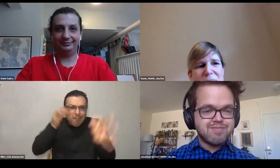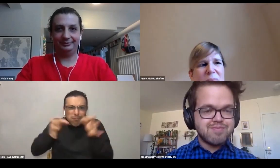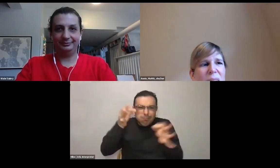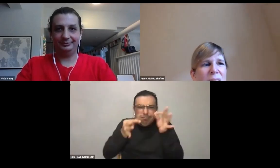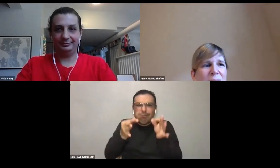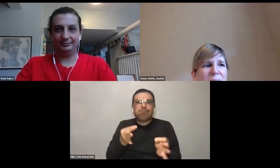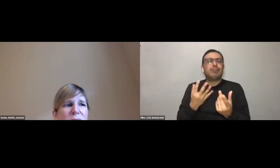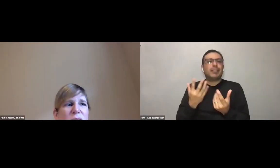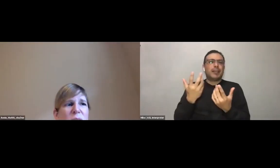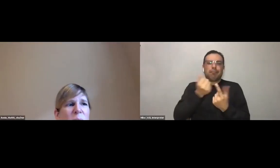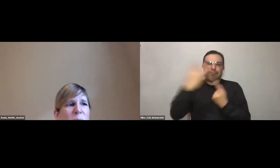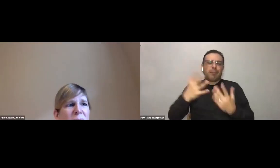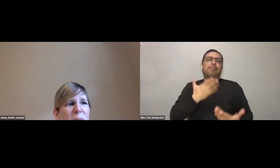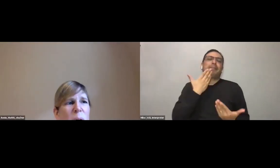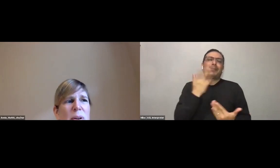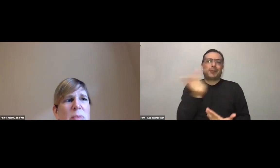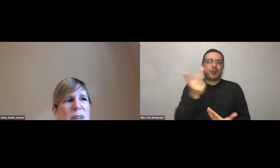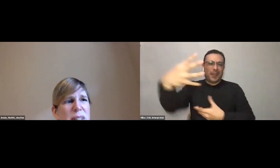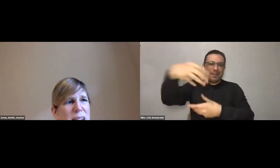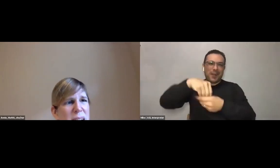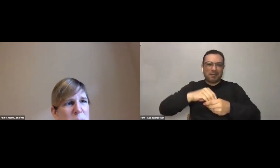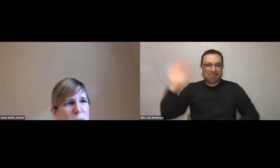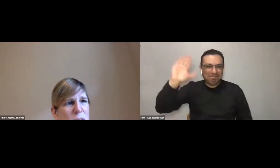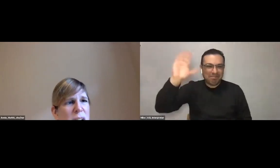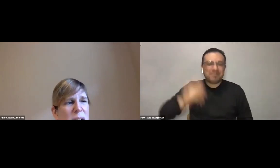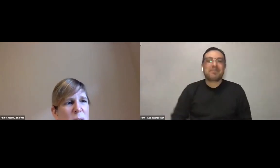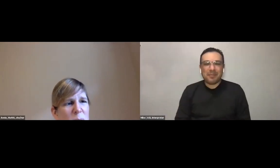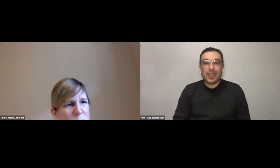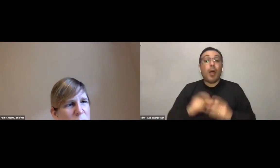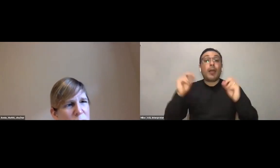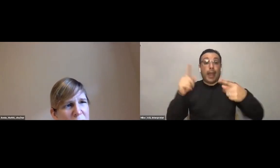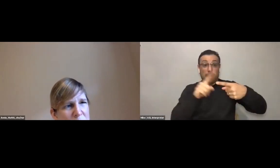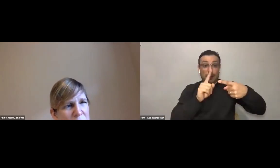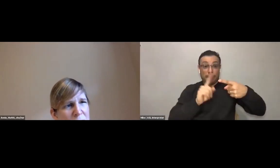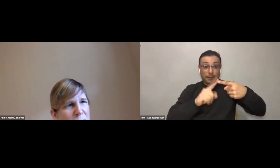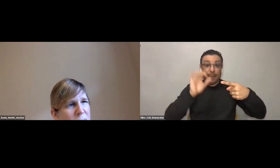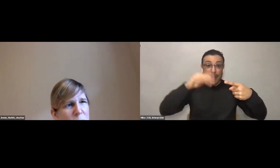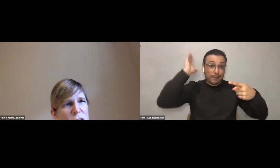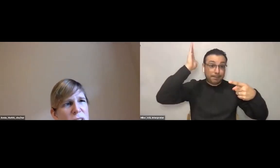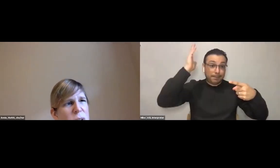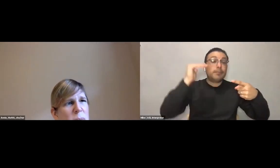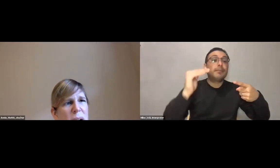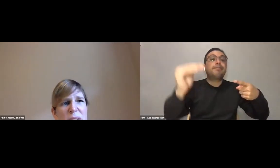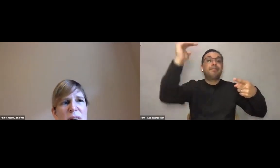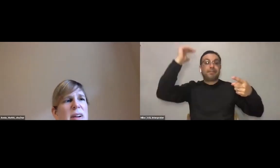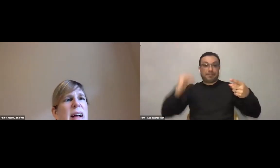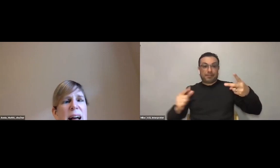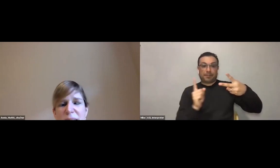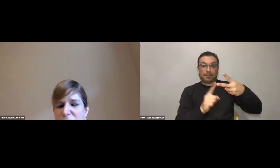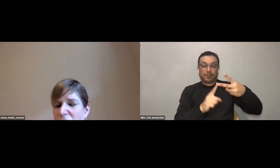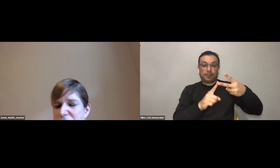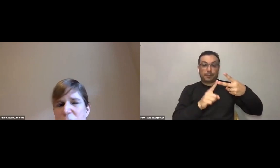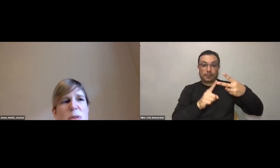us. So now we're going to move on to the next portion of our program. Just a reminder,